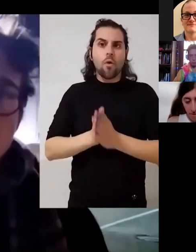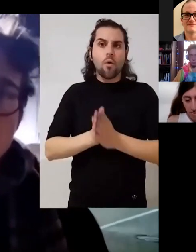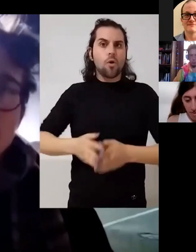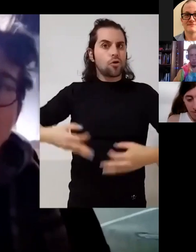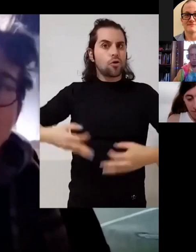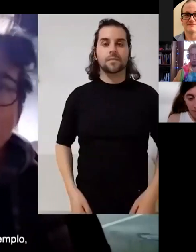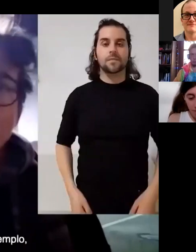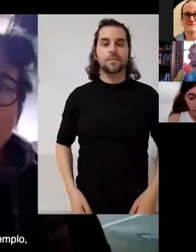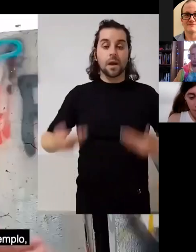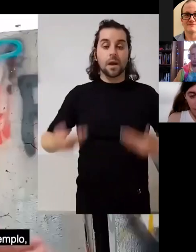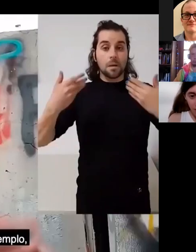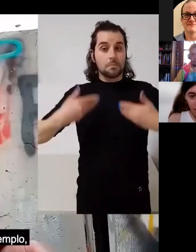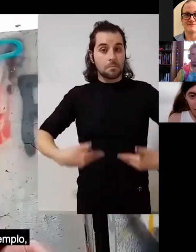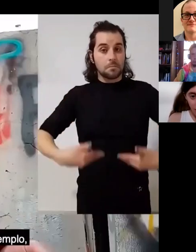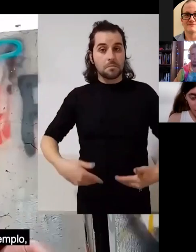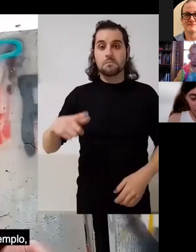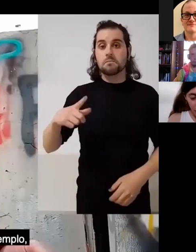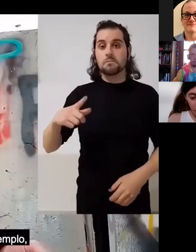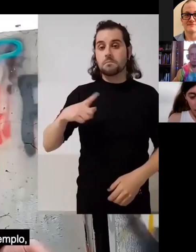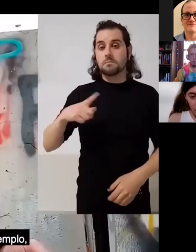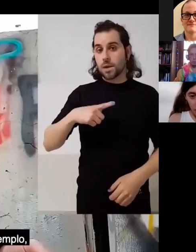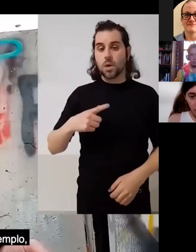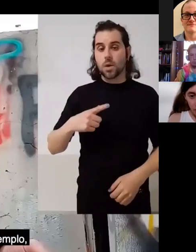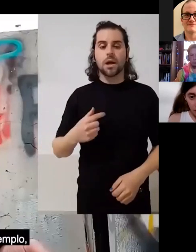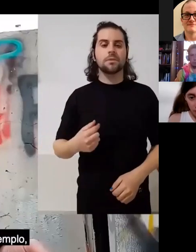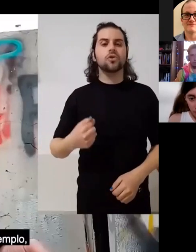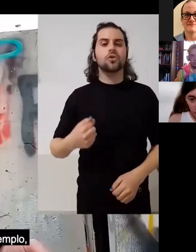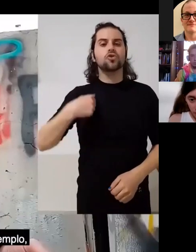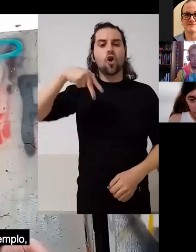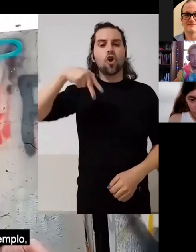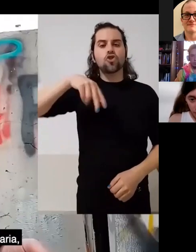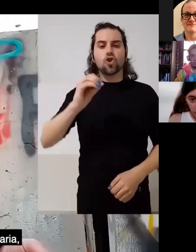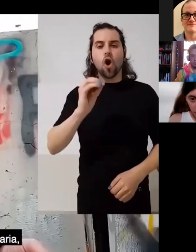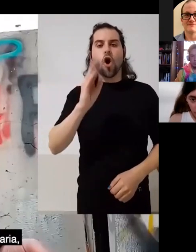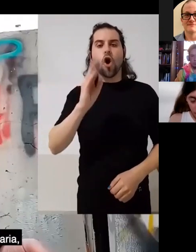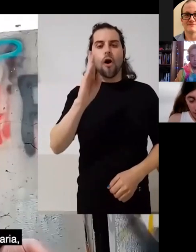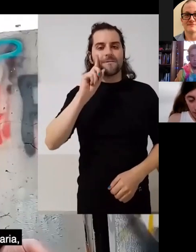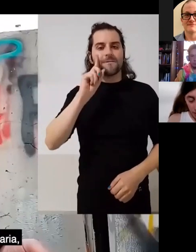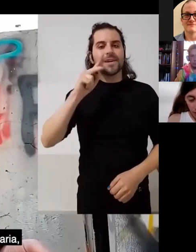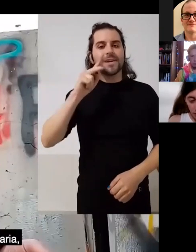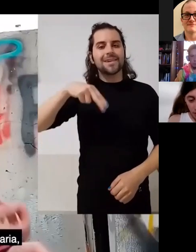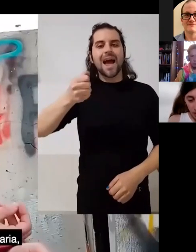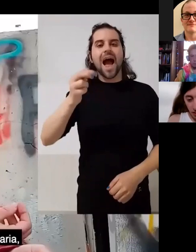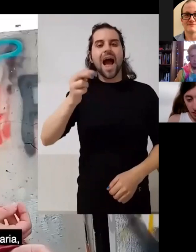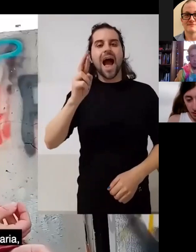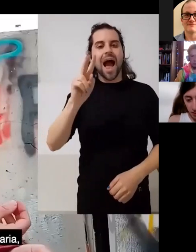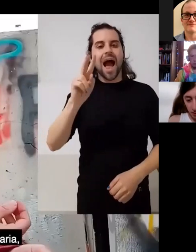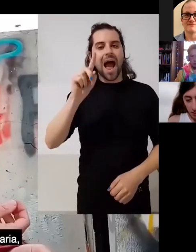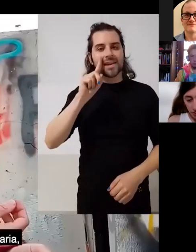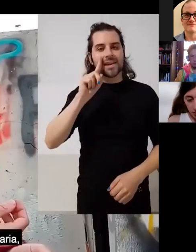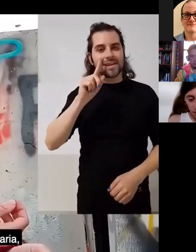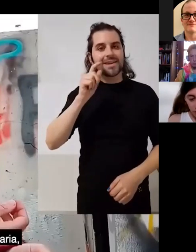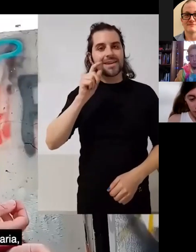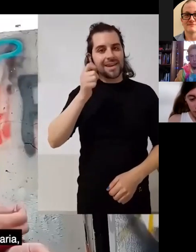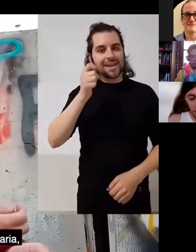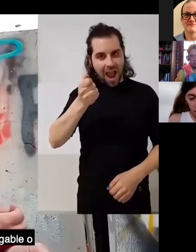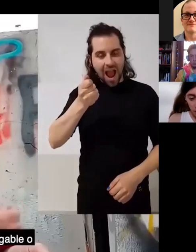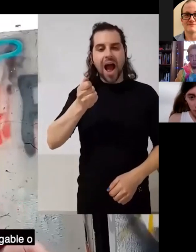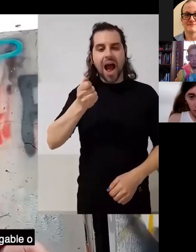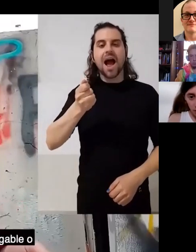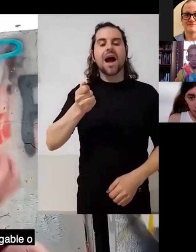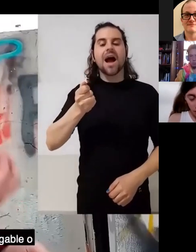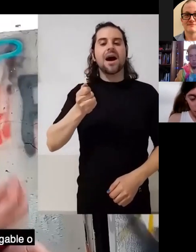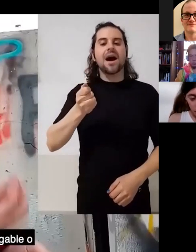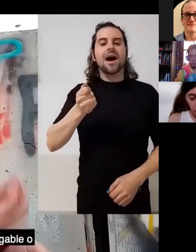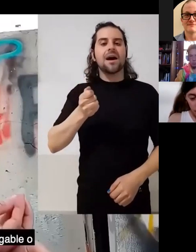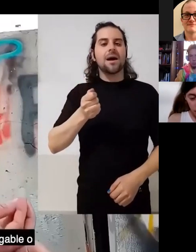non-binary people, we need to be able to have these different health options. In my current situation,